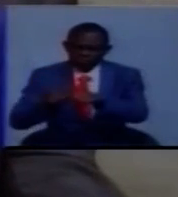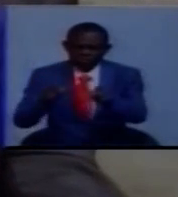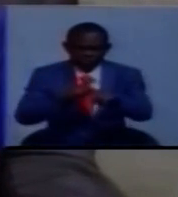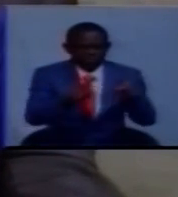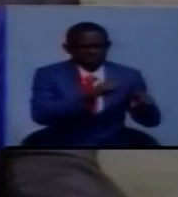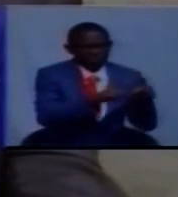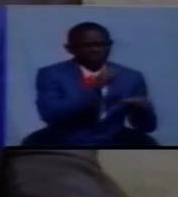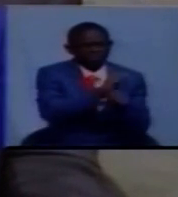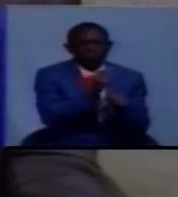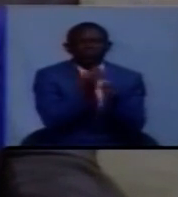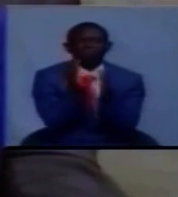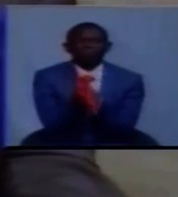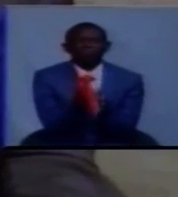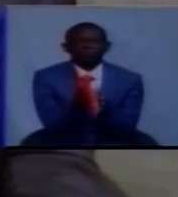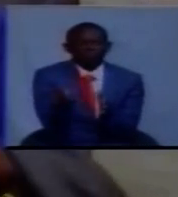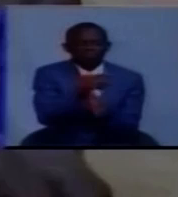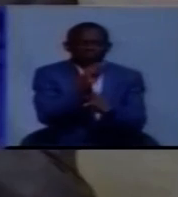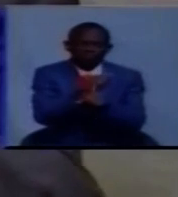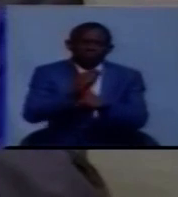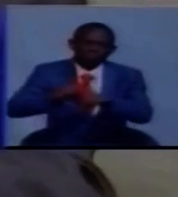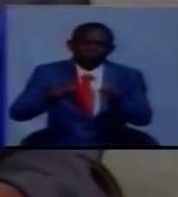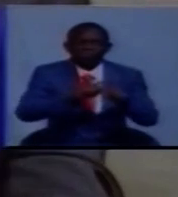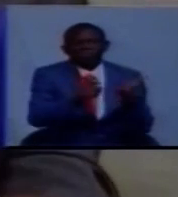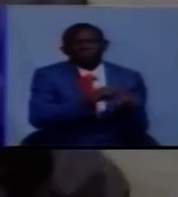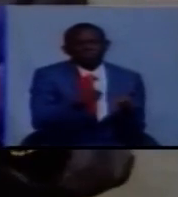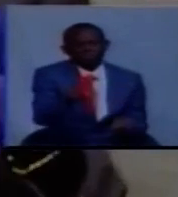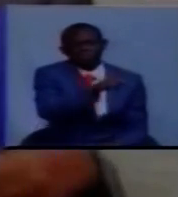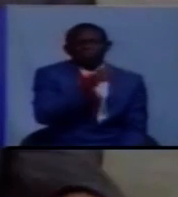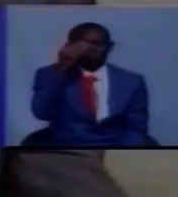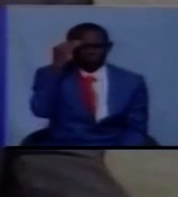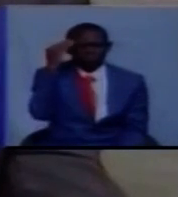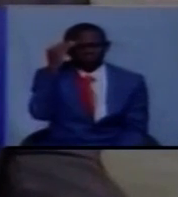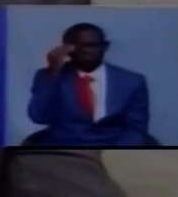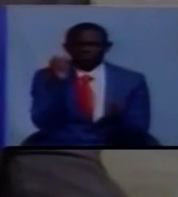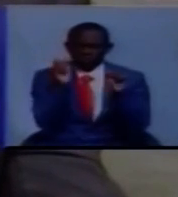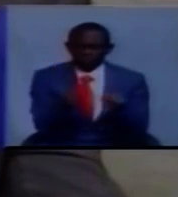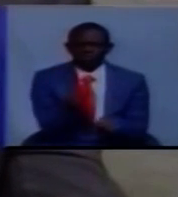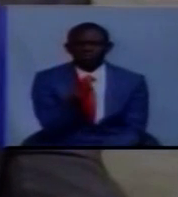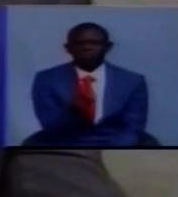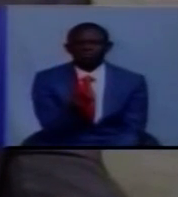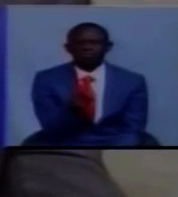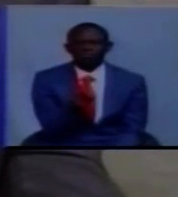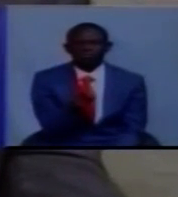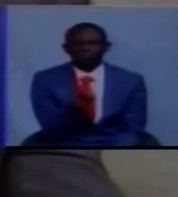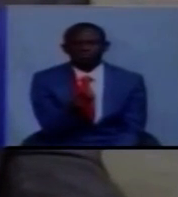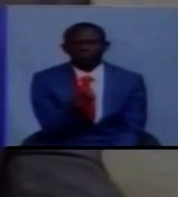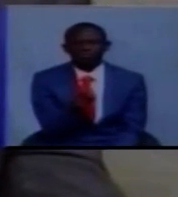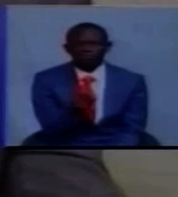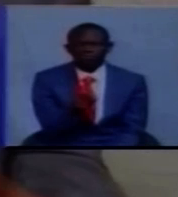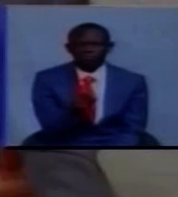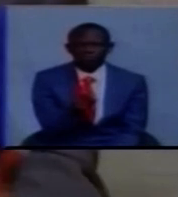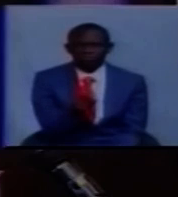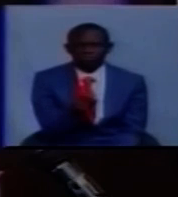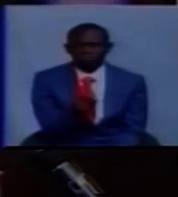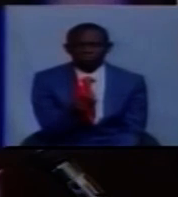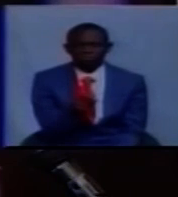anybody will be lying to you if you say because you do this, because you have put this law, then it will reduce labor. Not at all.